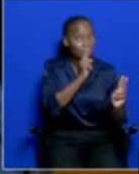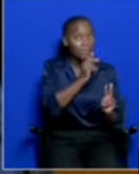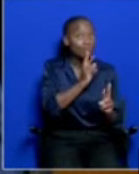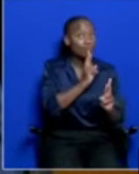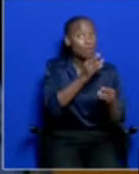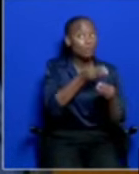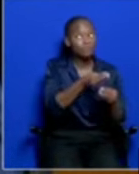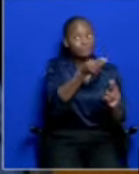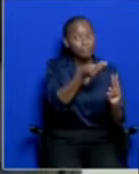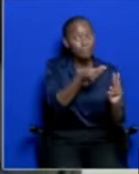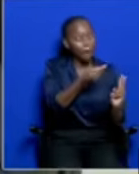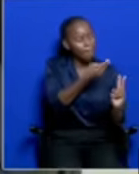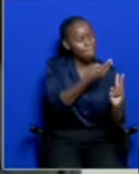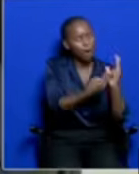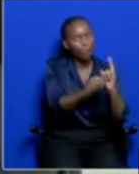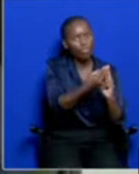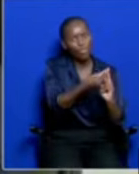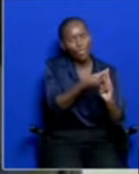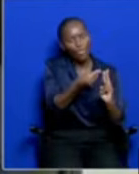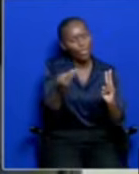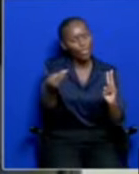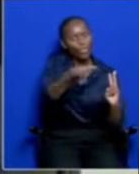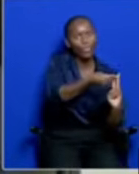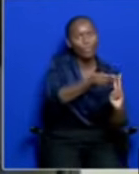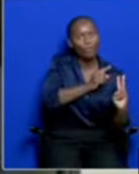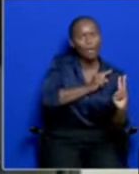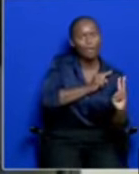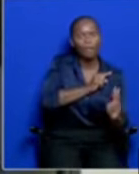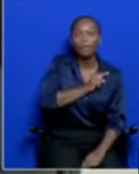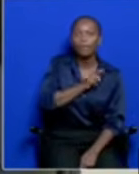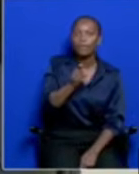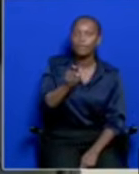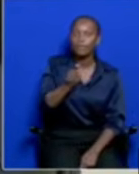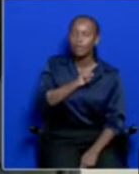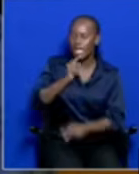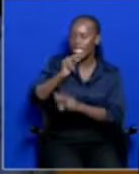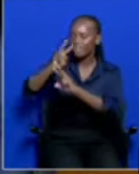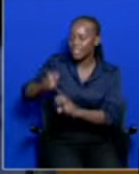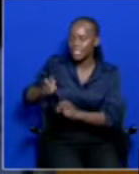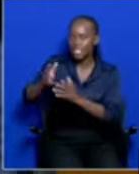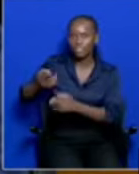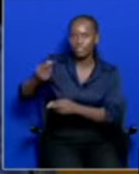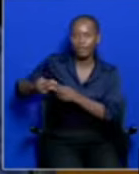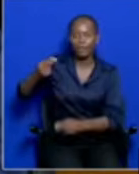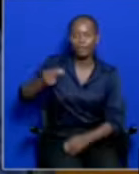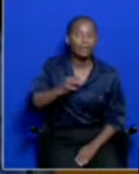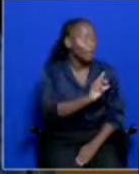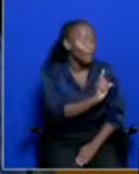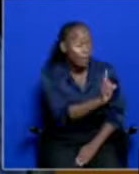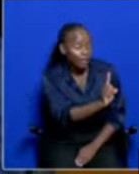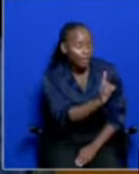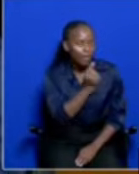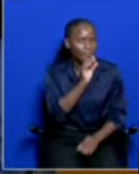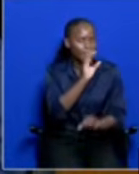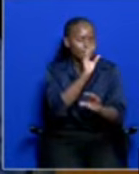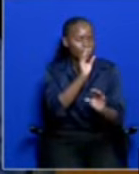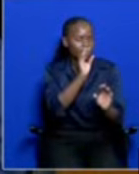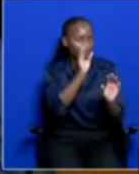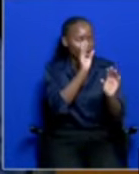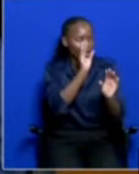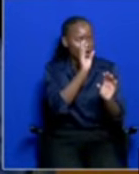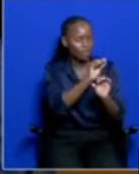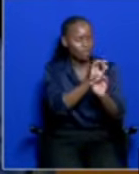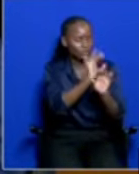The investigation was finalized. No, I'm asking, there's a hierarchy within